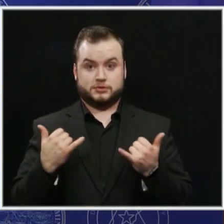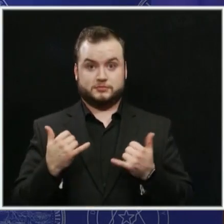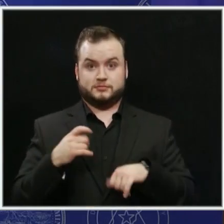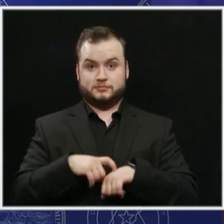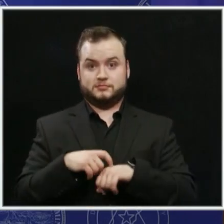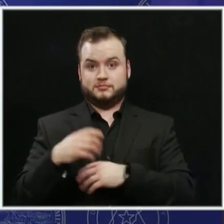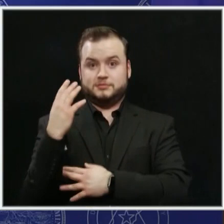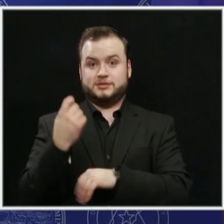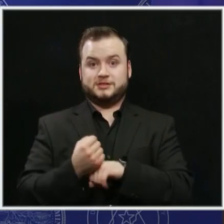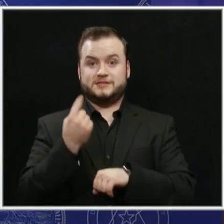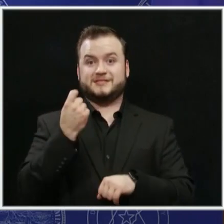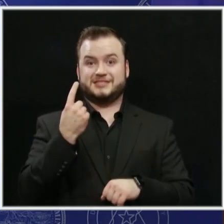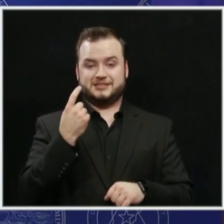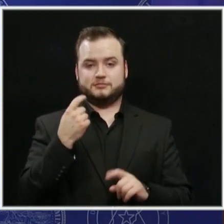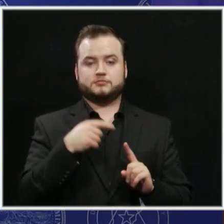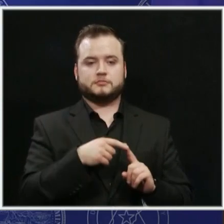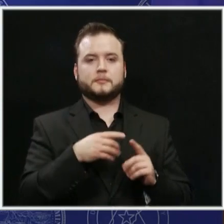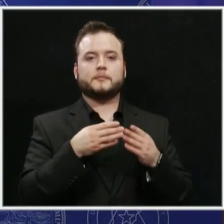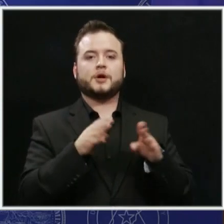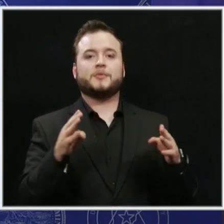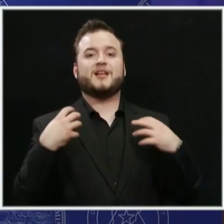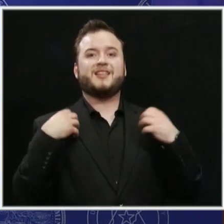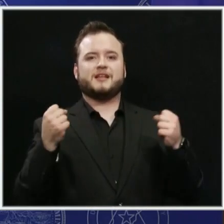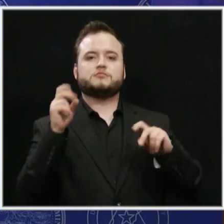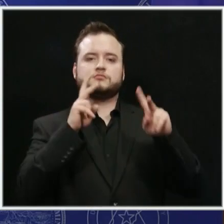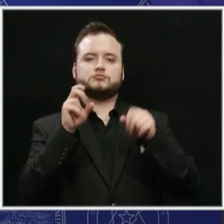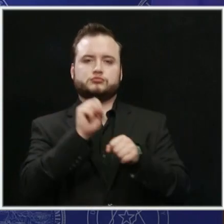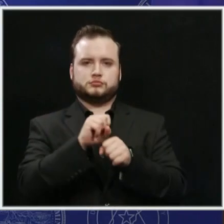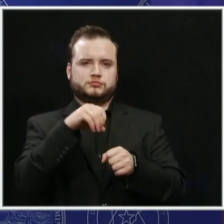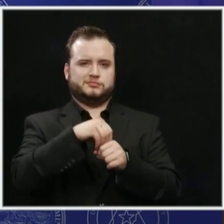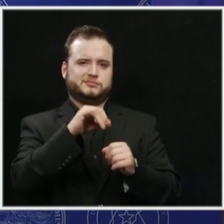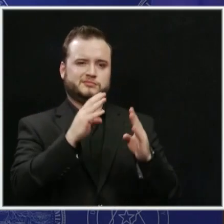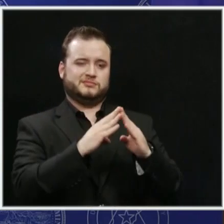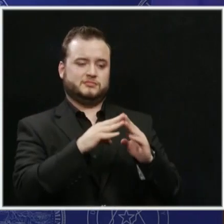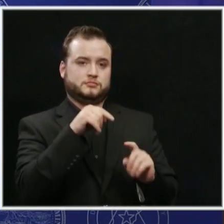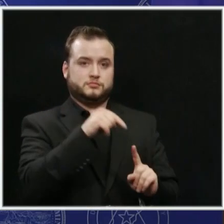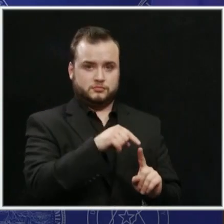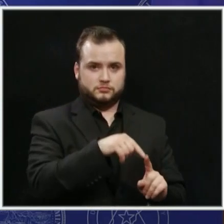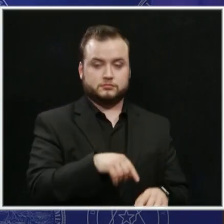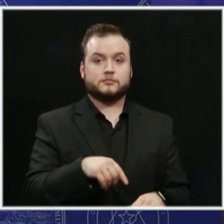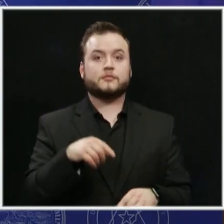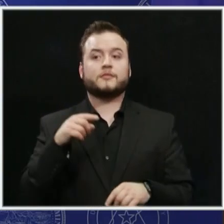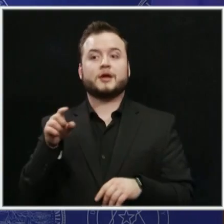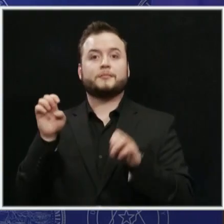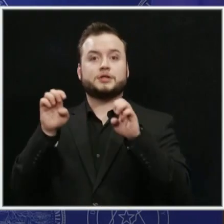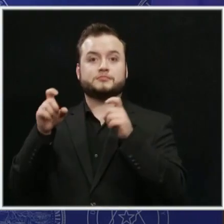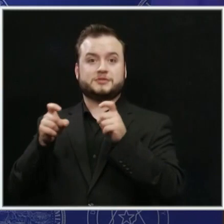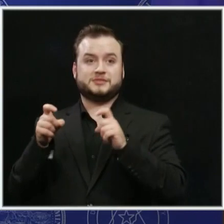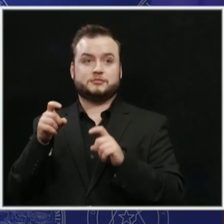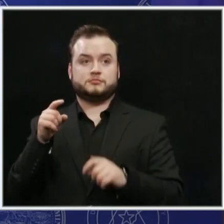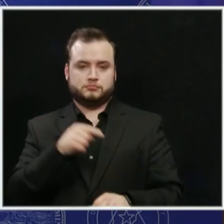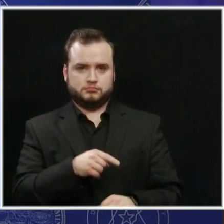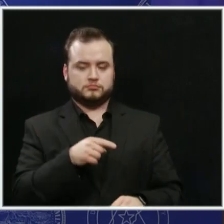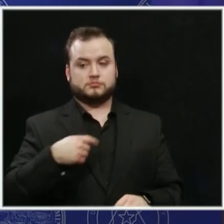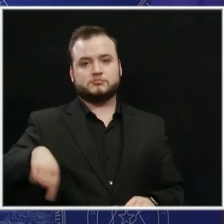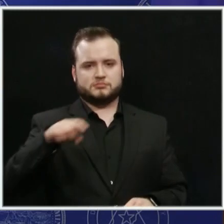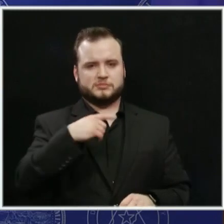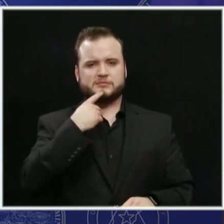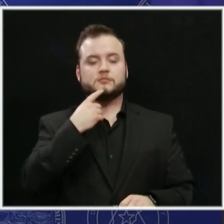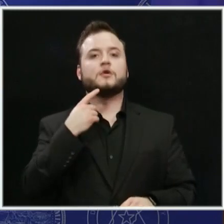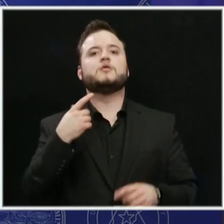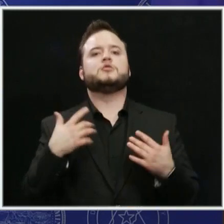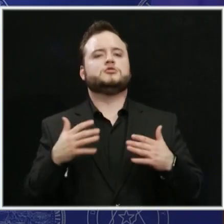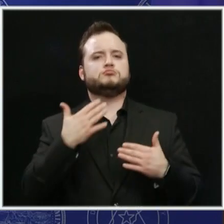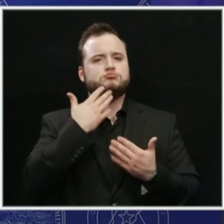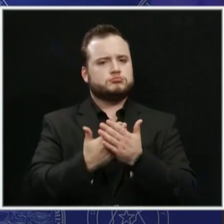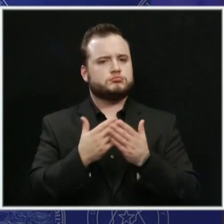their emergency management and with healthcare from that area. They are exceptionally well prepared. I was delighted on the call.